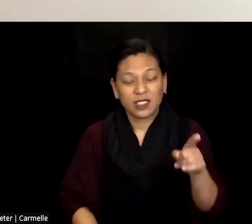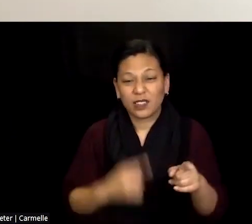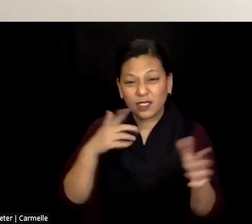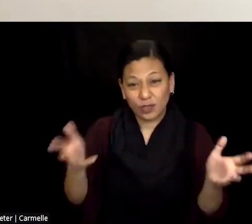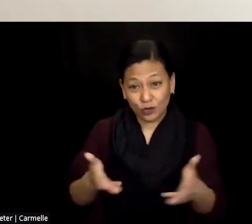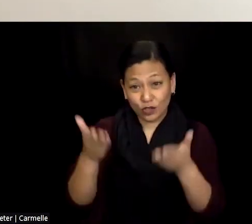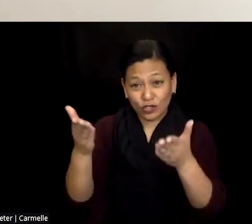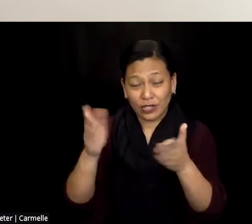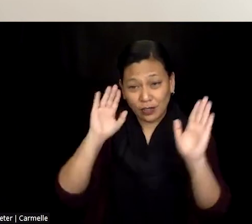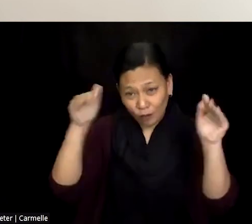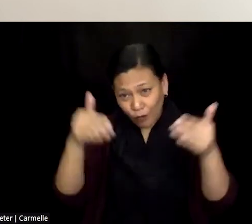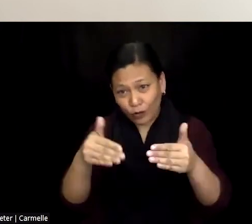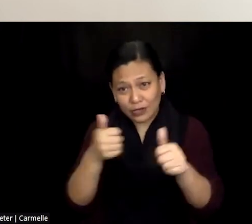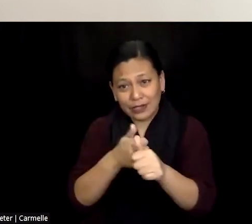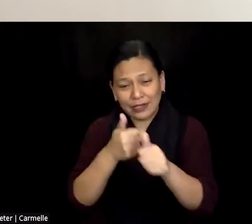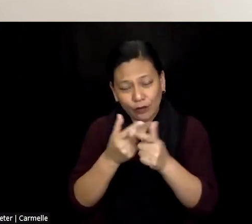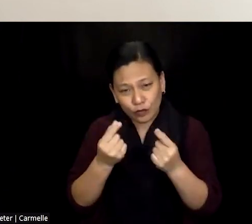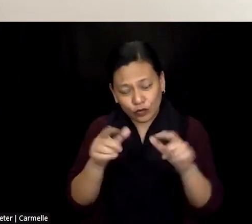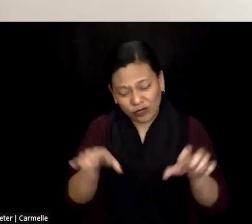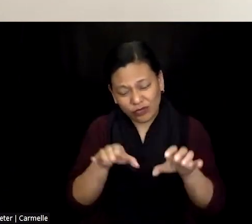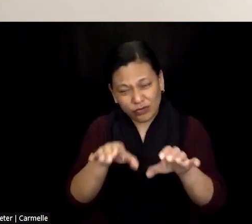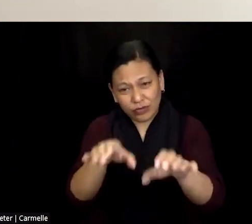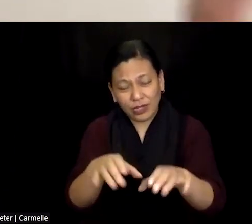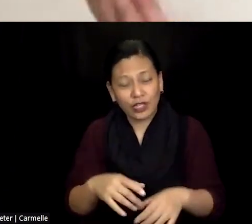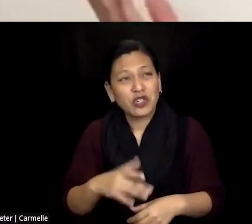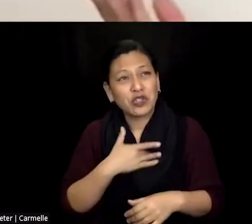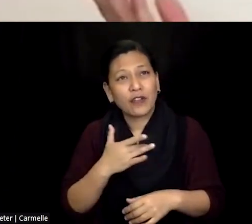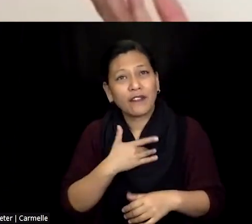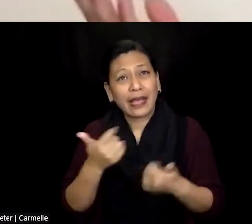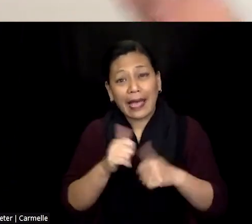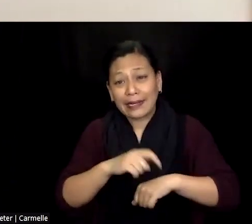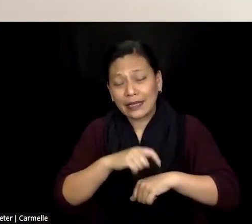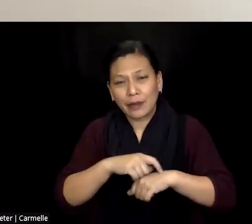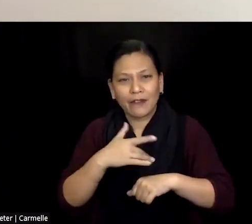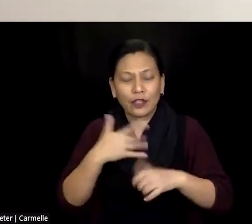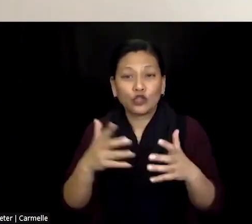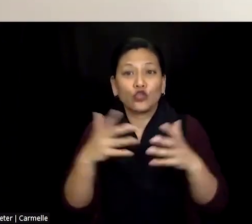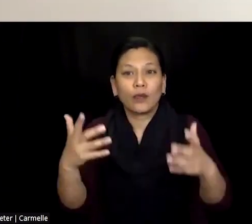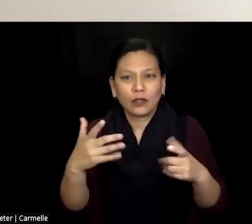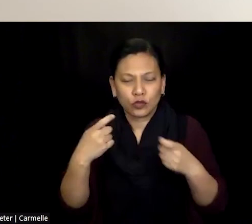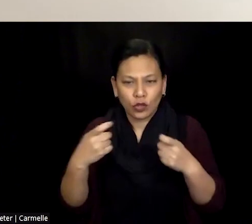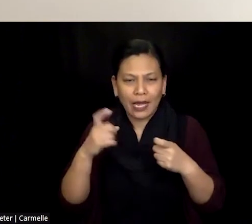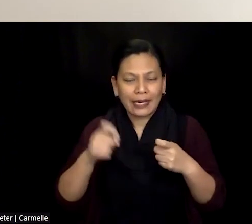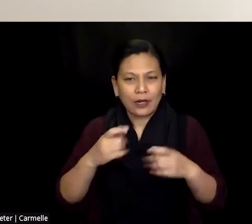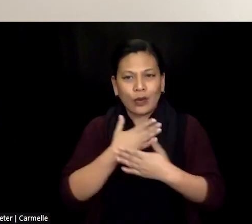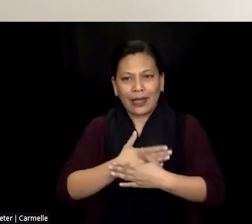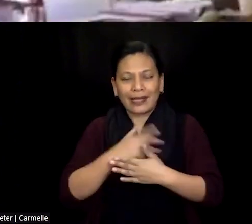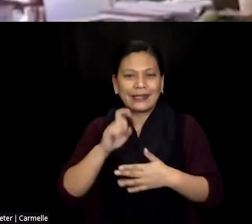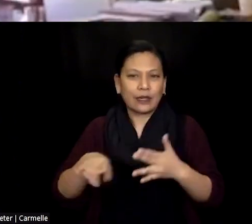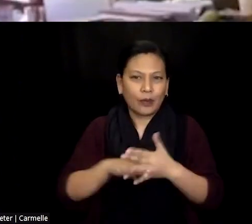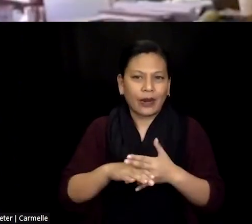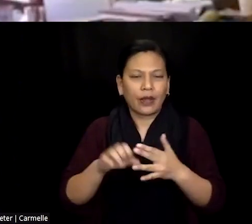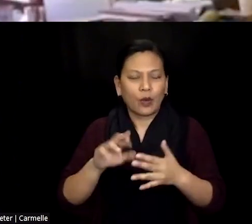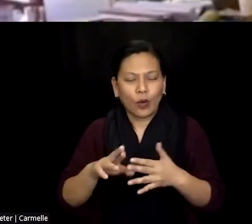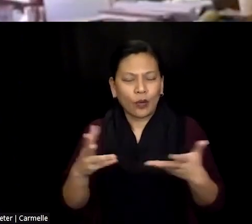and just get in those hours. Because I imagine though, does it become overbearing at some point? And you're like, oh my gosh, like I need to relax for a sec. Oh,